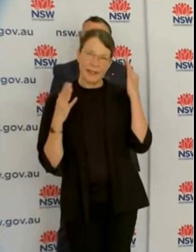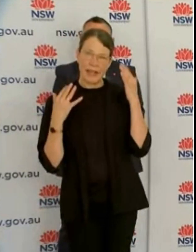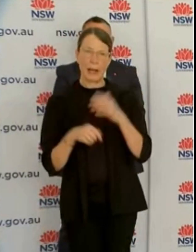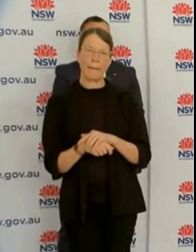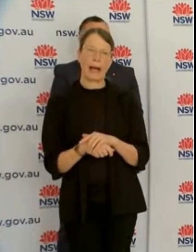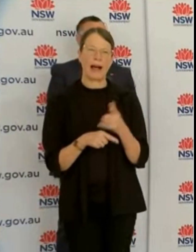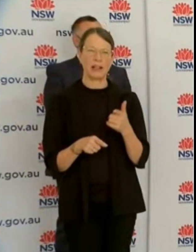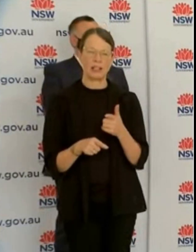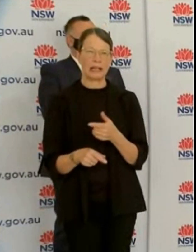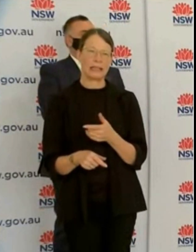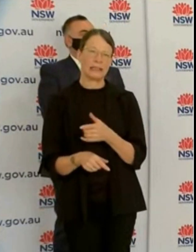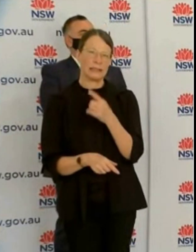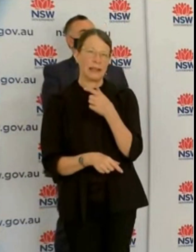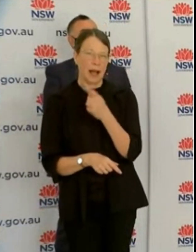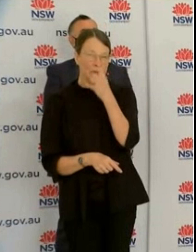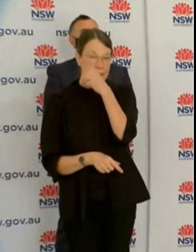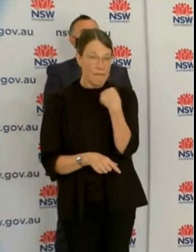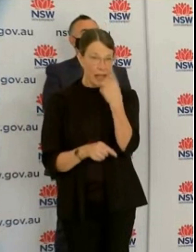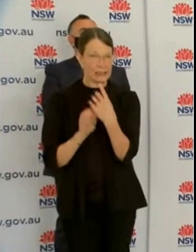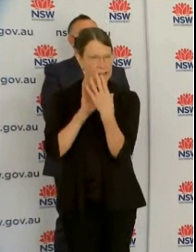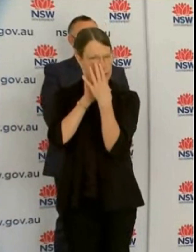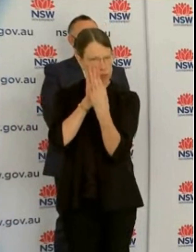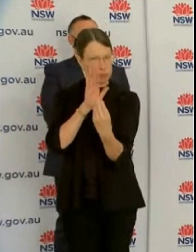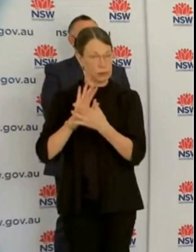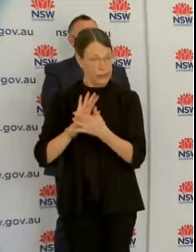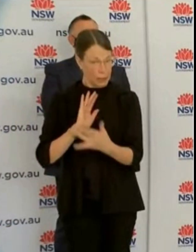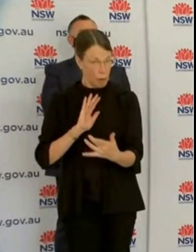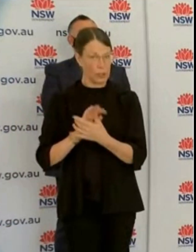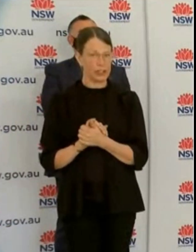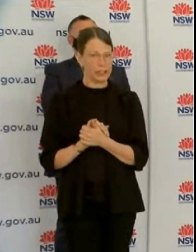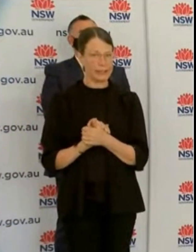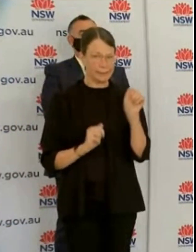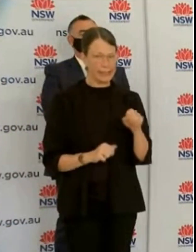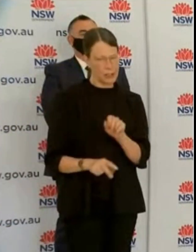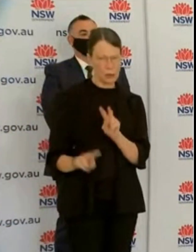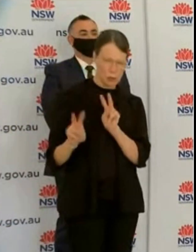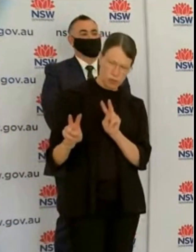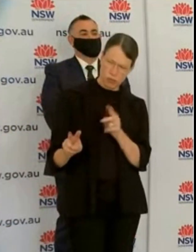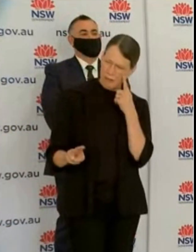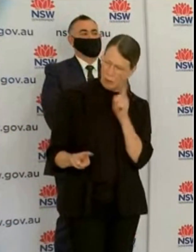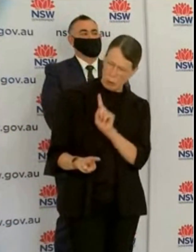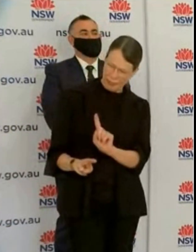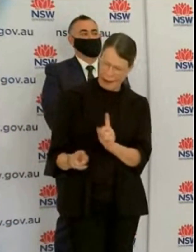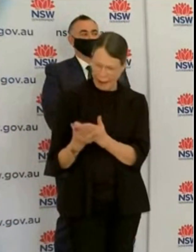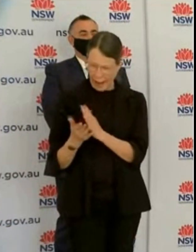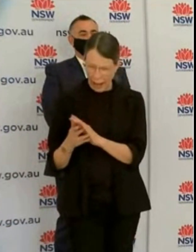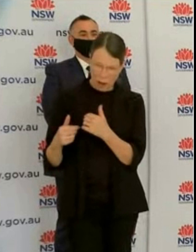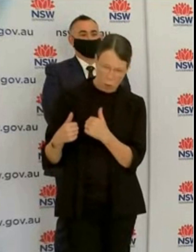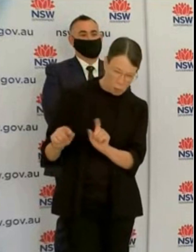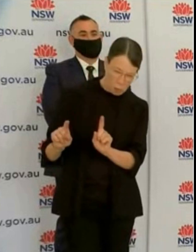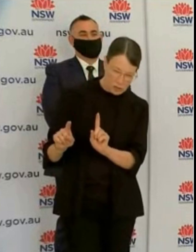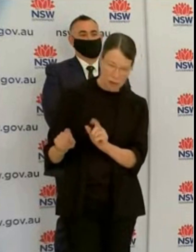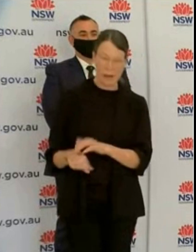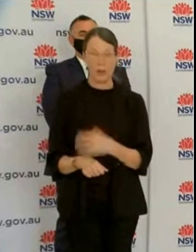of safety and security? Well, we were really interested in the South Australian model, and we've actually looked at how that works. And I know that we have the